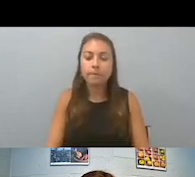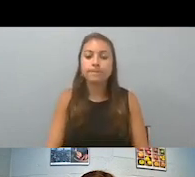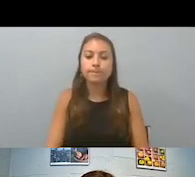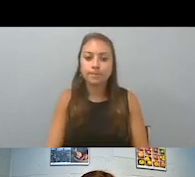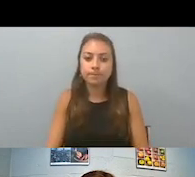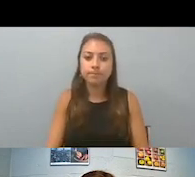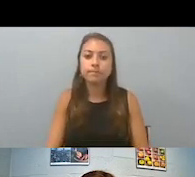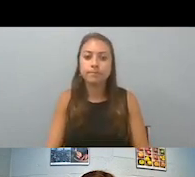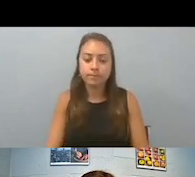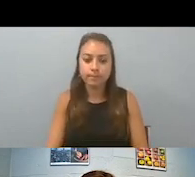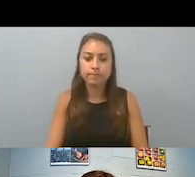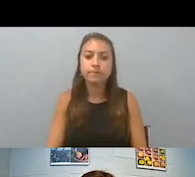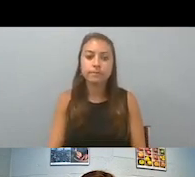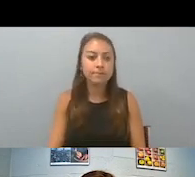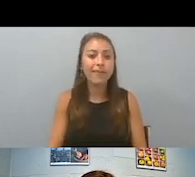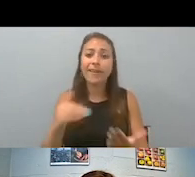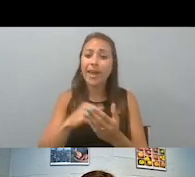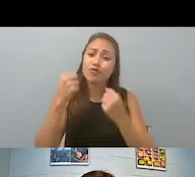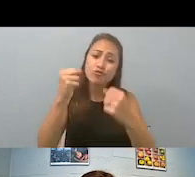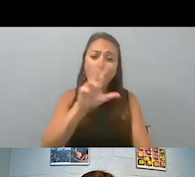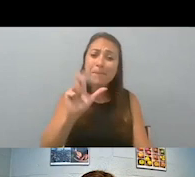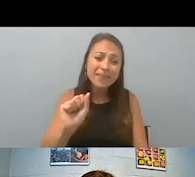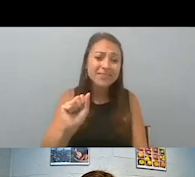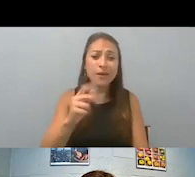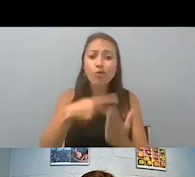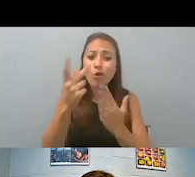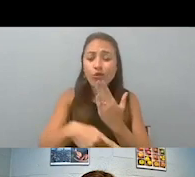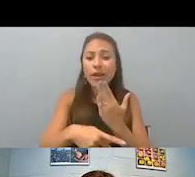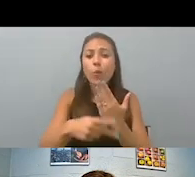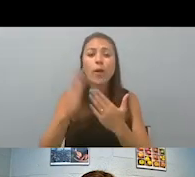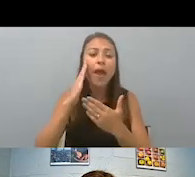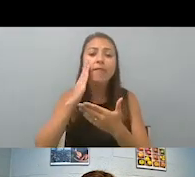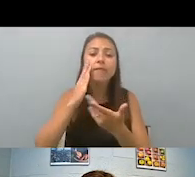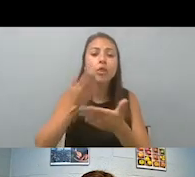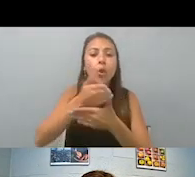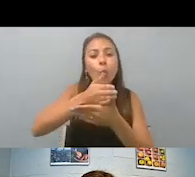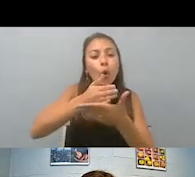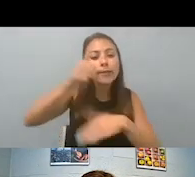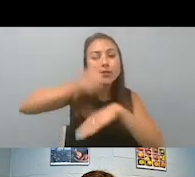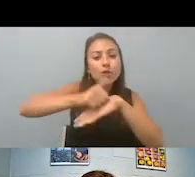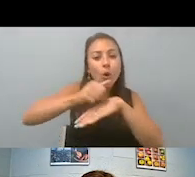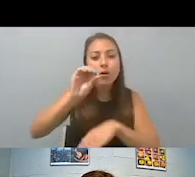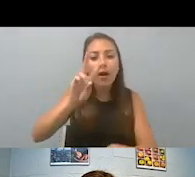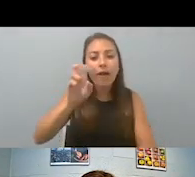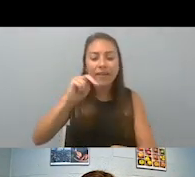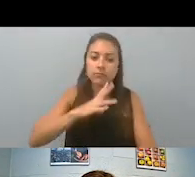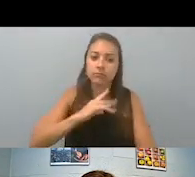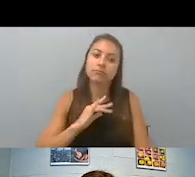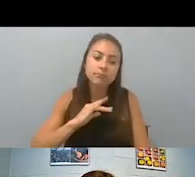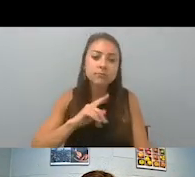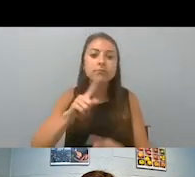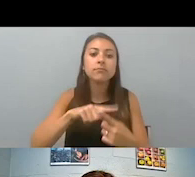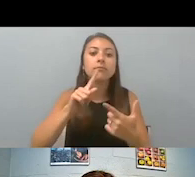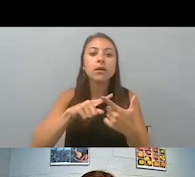a very strong pizza program here, where we have a wood stone oven. That's really the focus of one of our stations. We have a wok